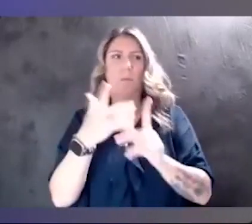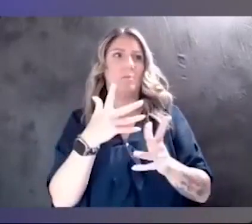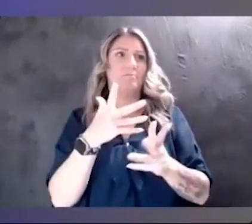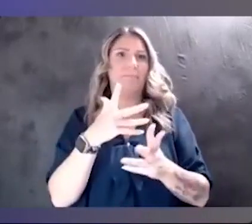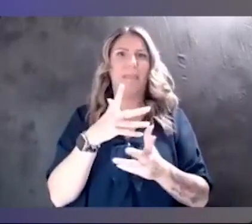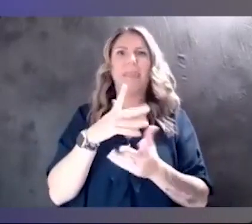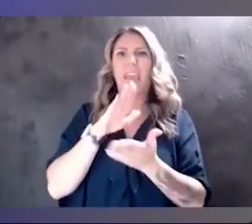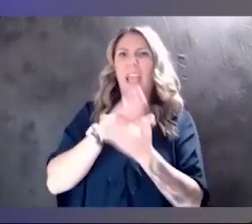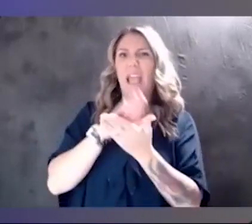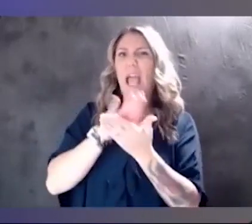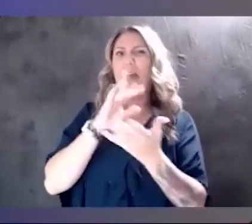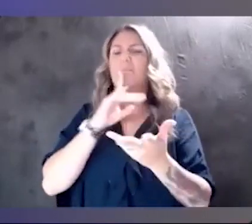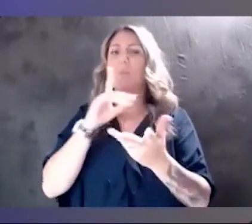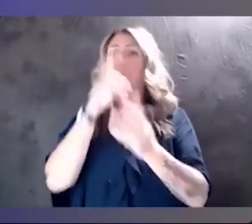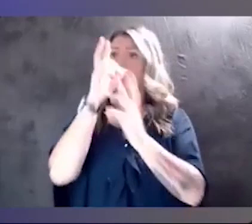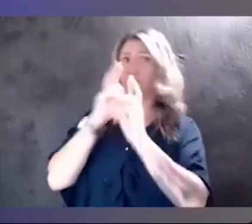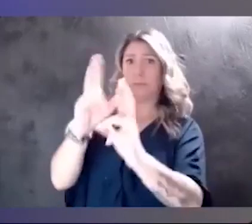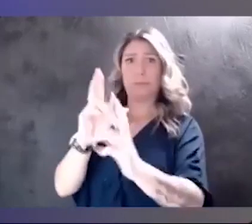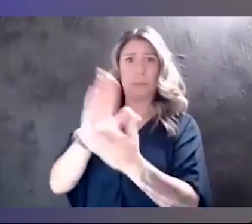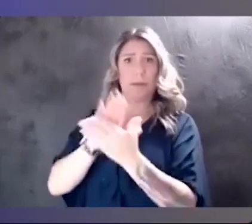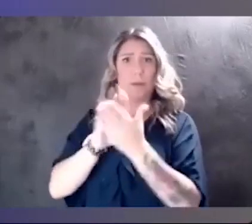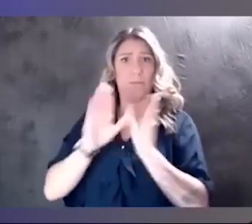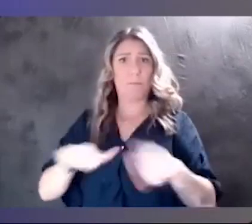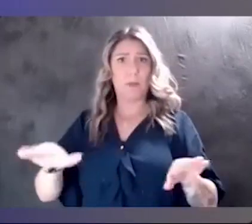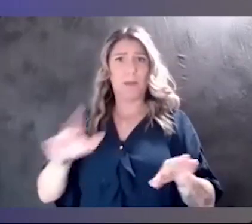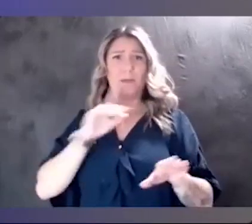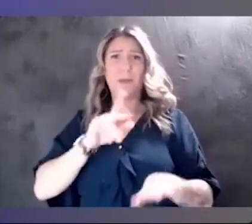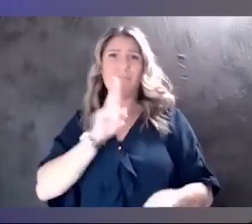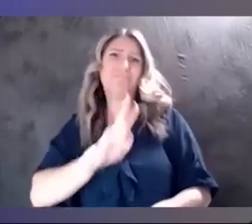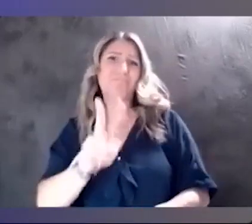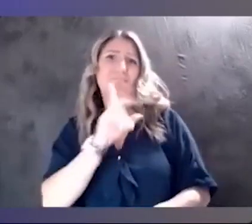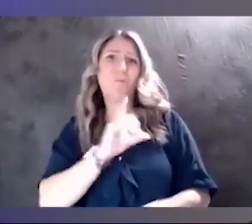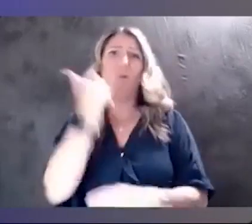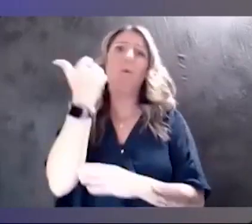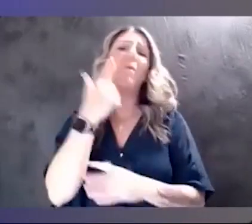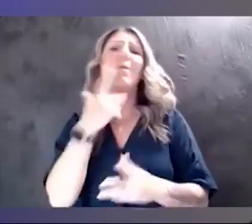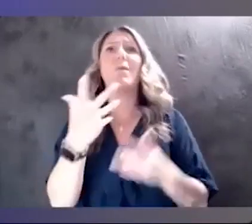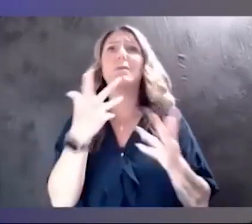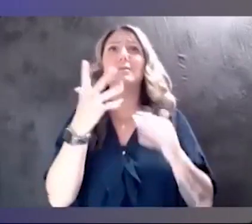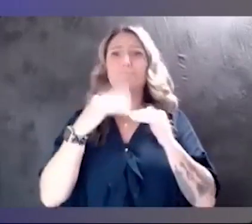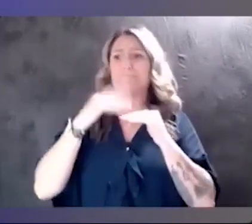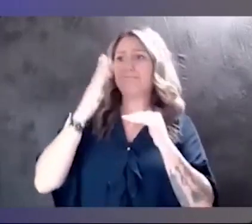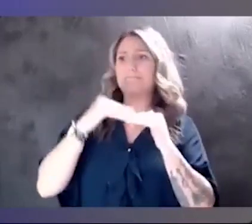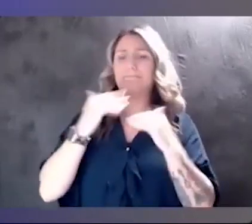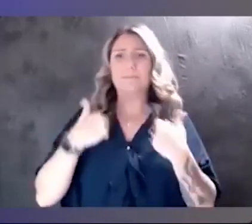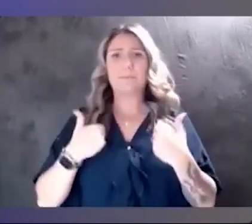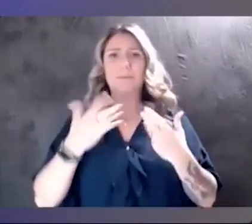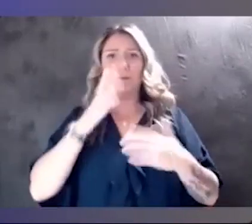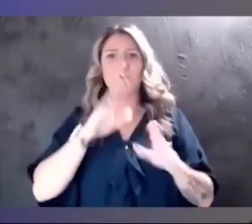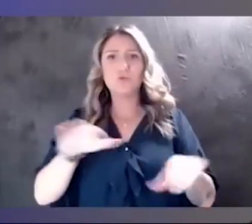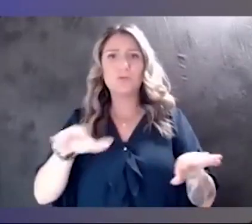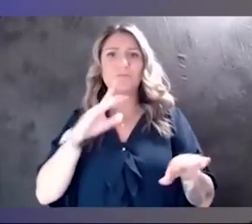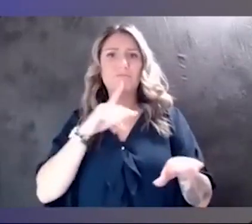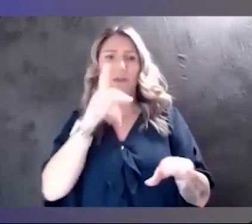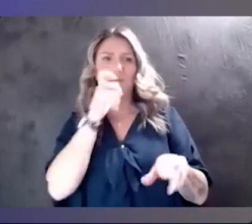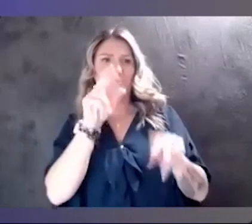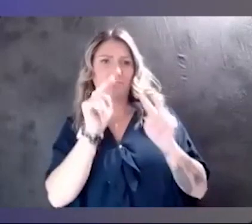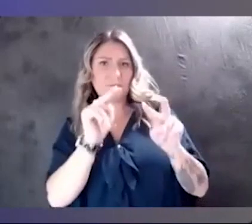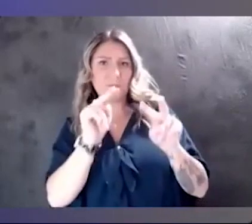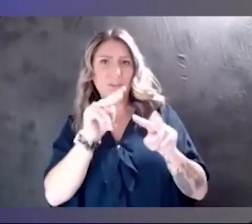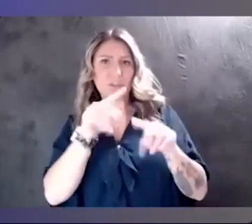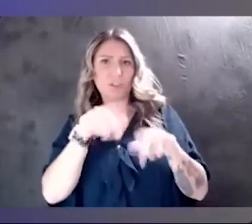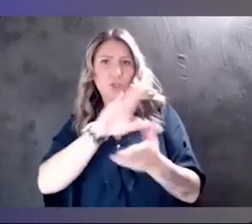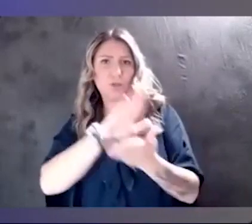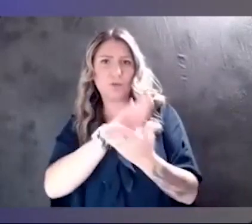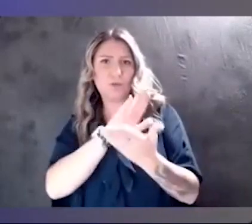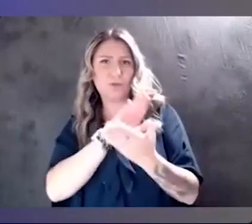respect the Academy of Pediatrics, but a 2-year-old and above, the young children, I have not observed a child in school, but I can't imagine